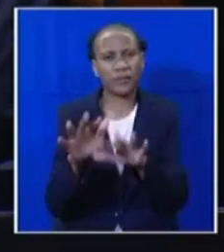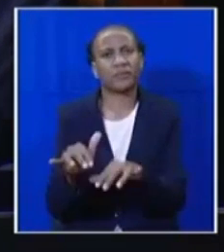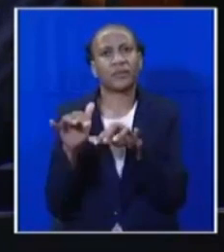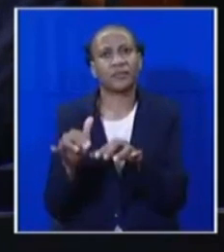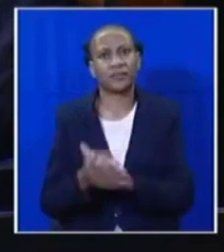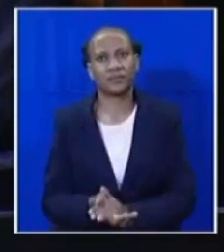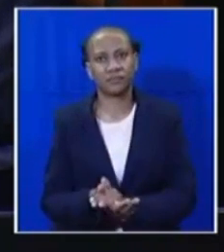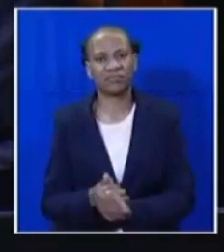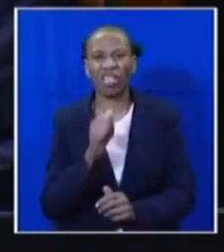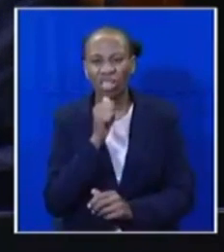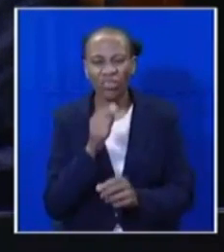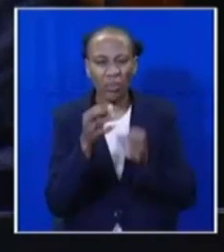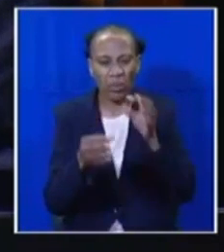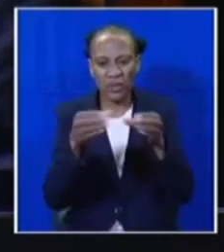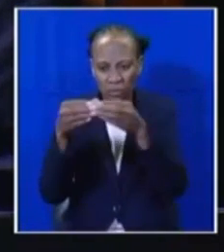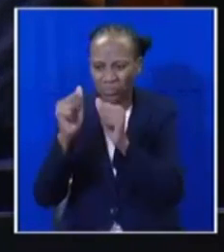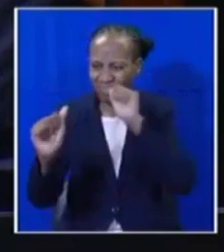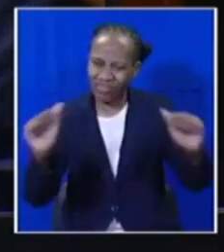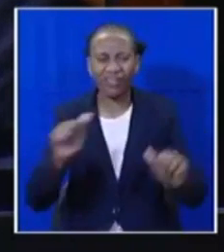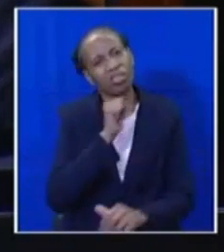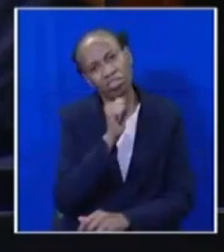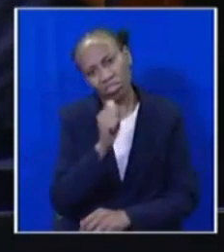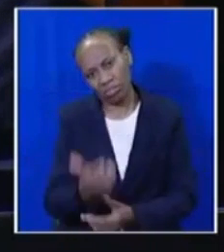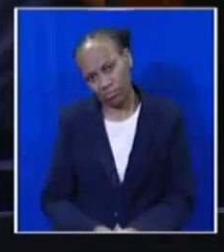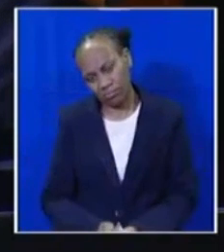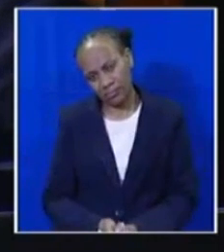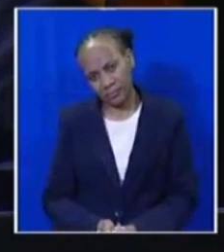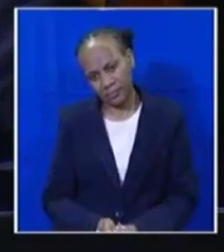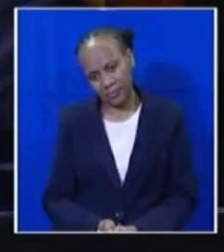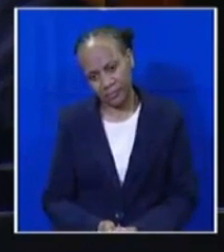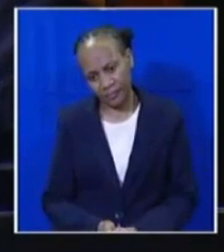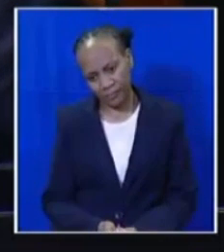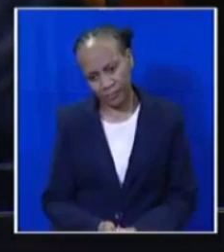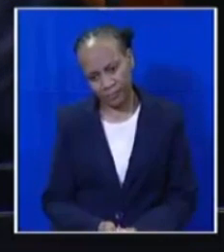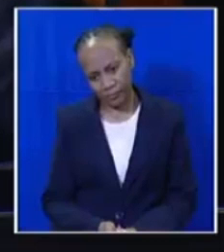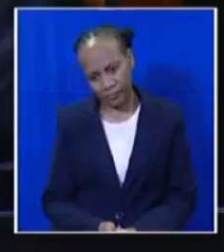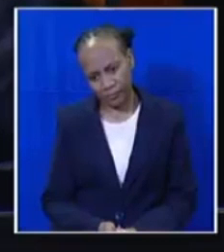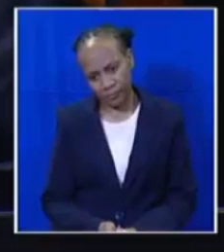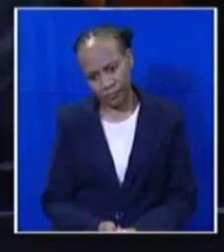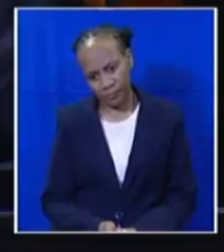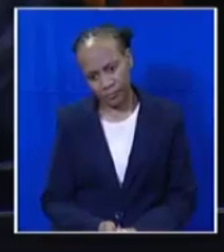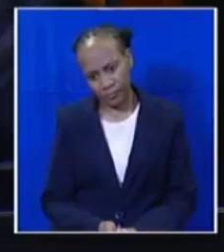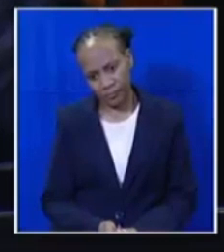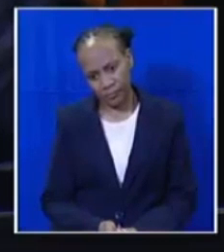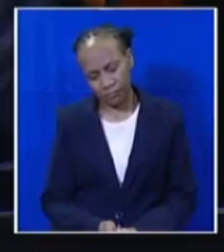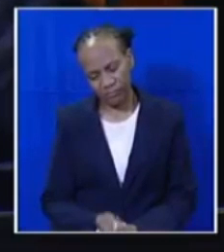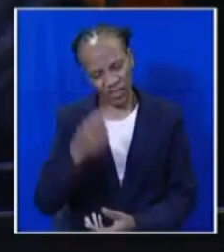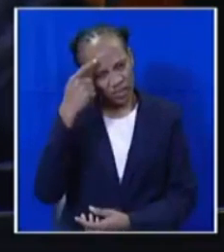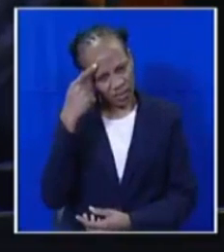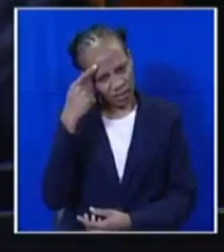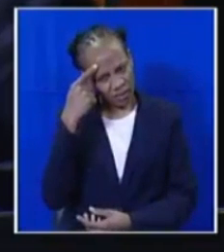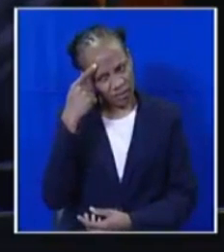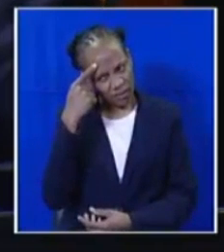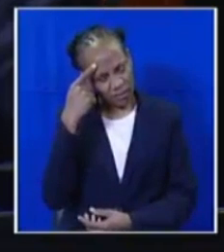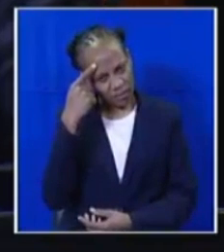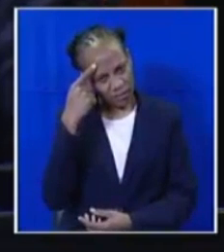whatever our political views. And I think I'm assuming that we do